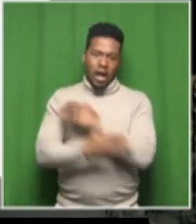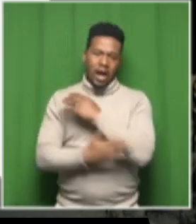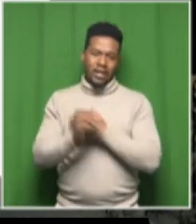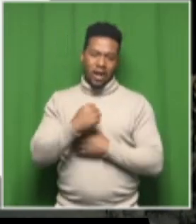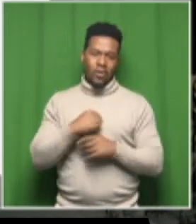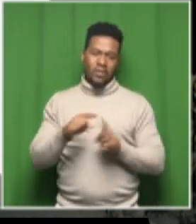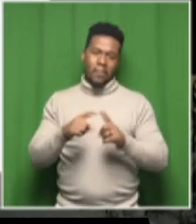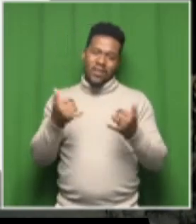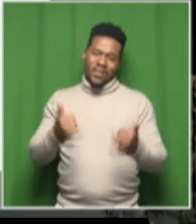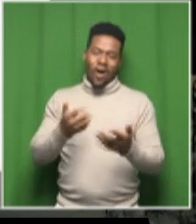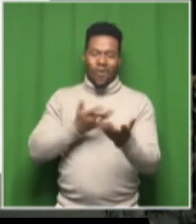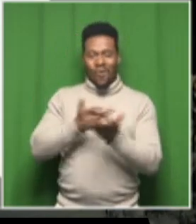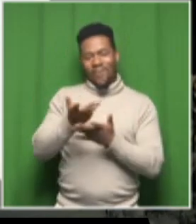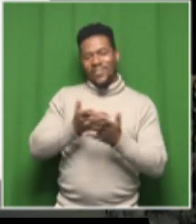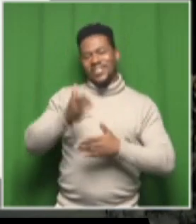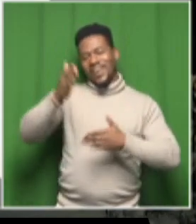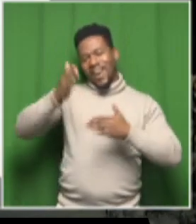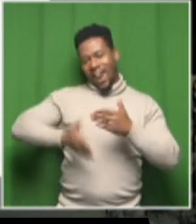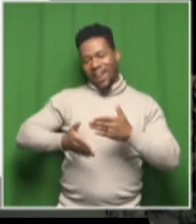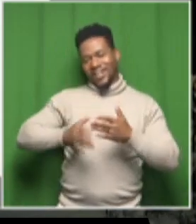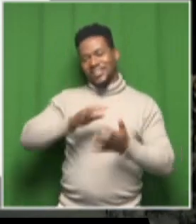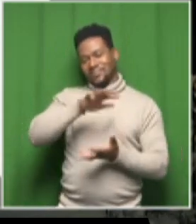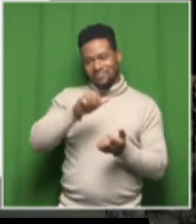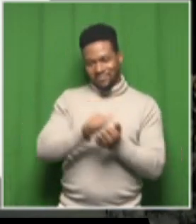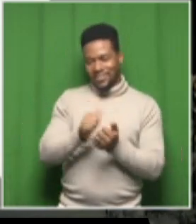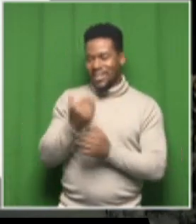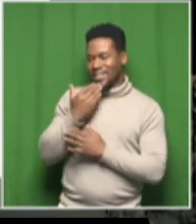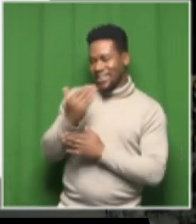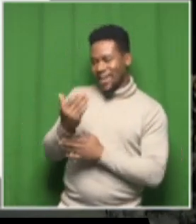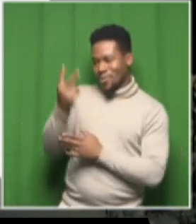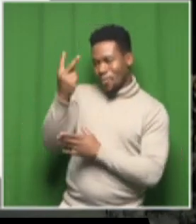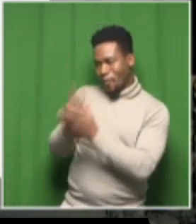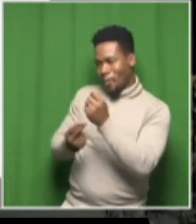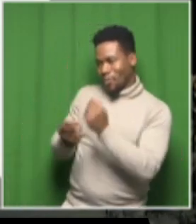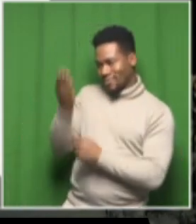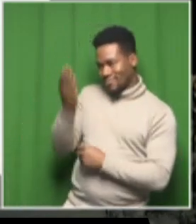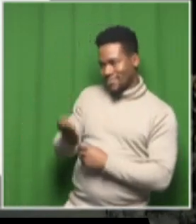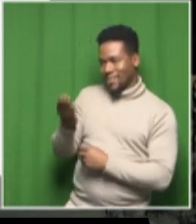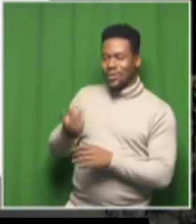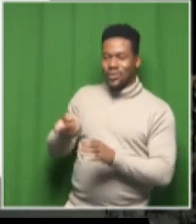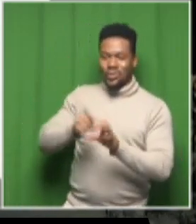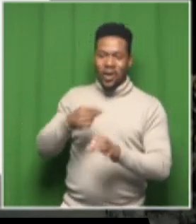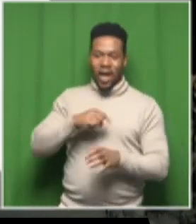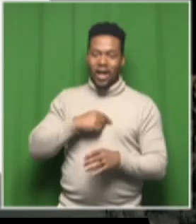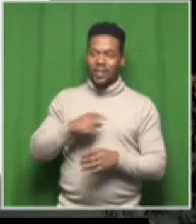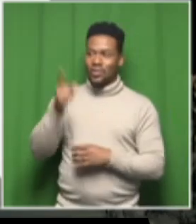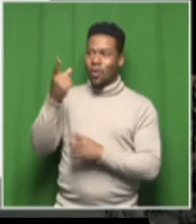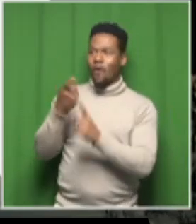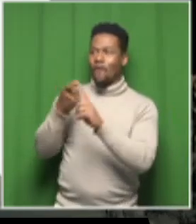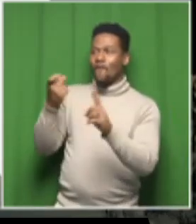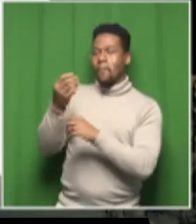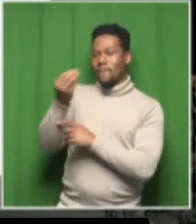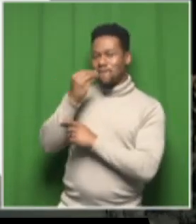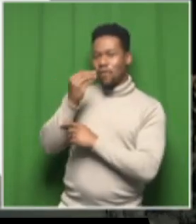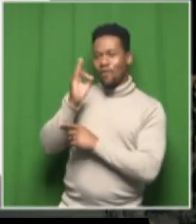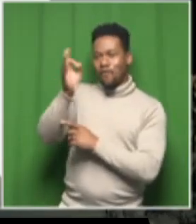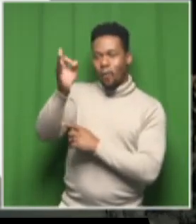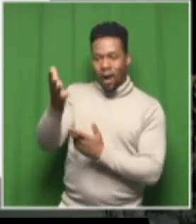the conversation there for the both of you. Andy, Athi, thank you for joining us at this hour. Andy du Plessis from FoodForward South Africa